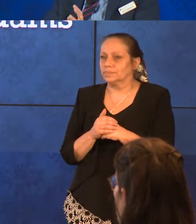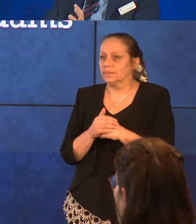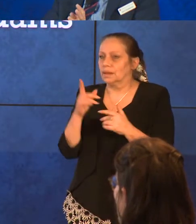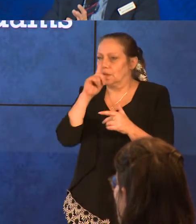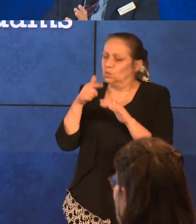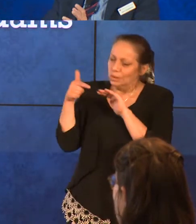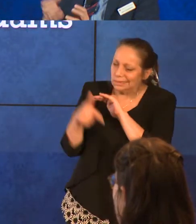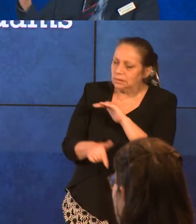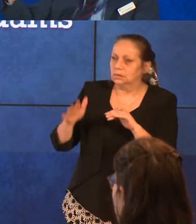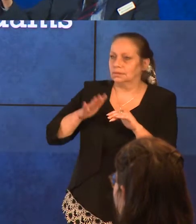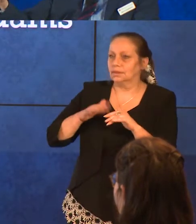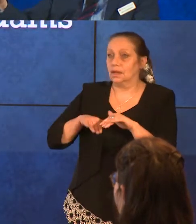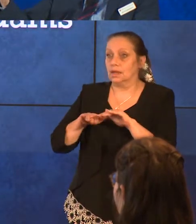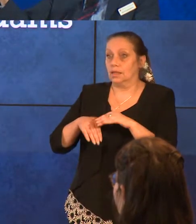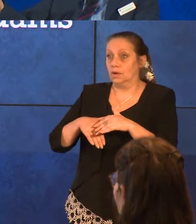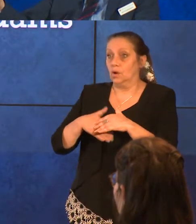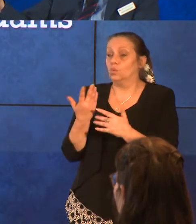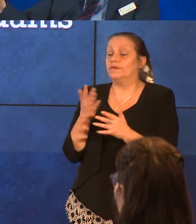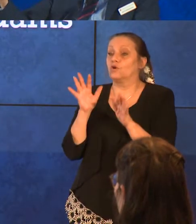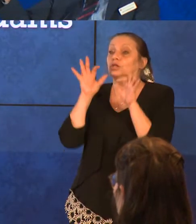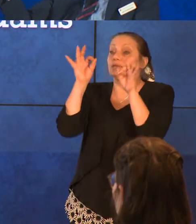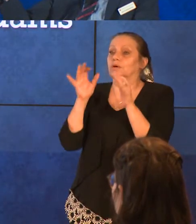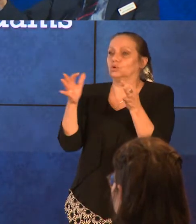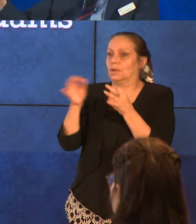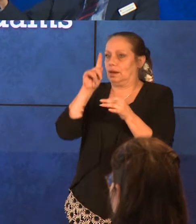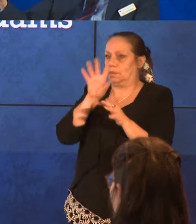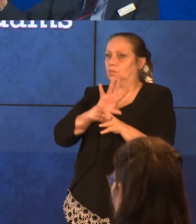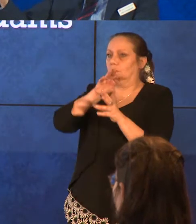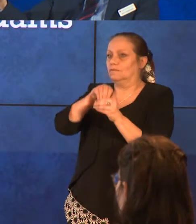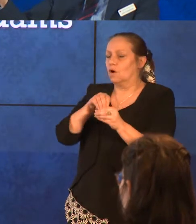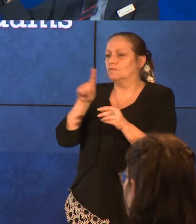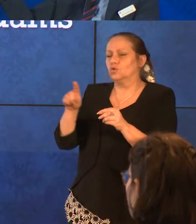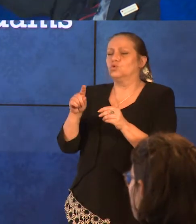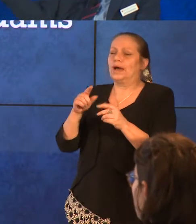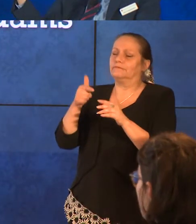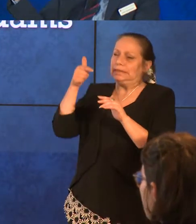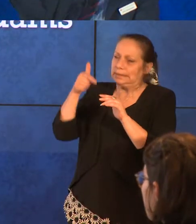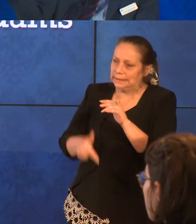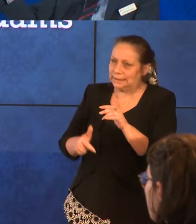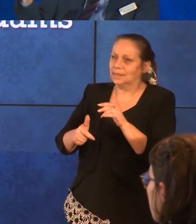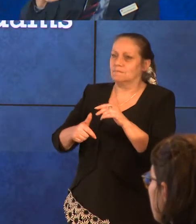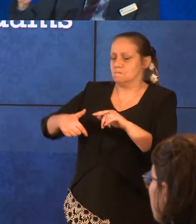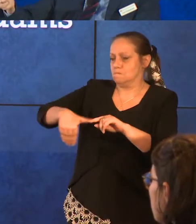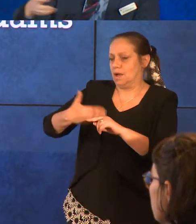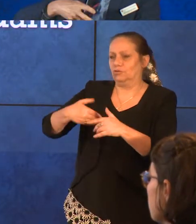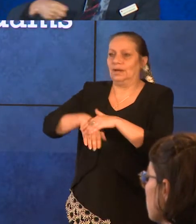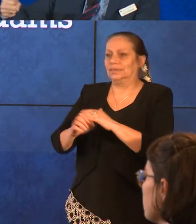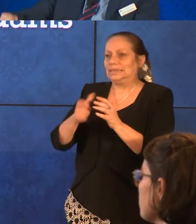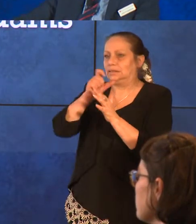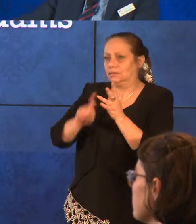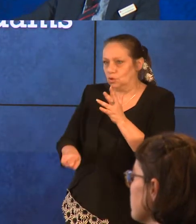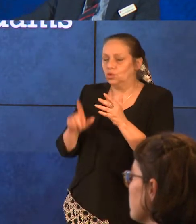we've suddenly got specialist planners involved who have extensive disability background and have been able to get together